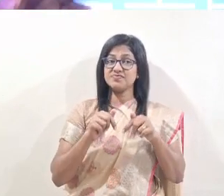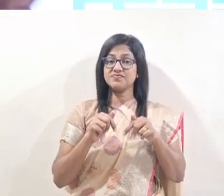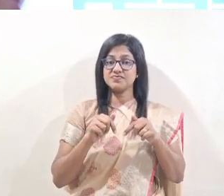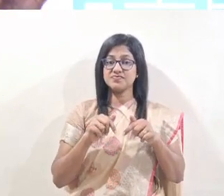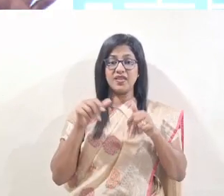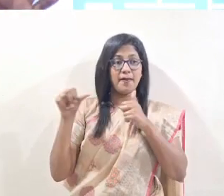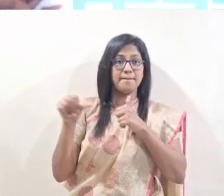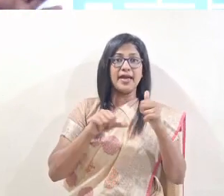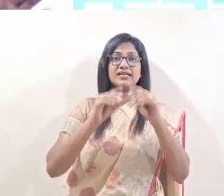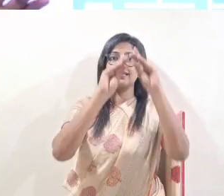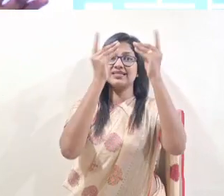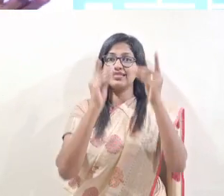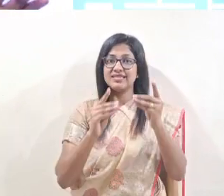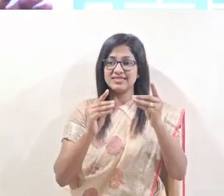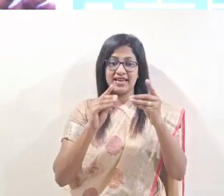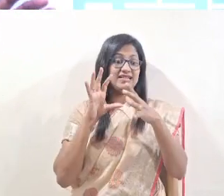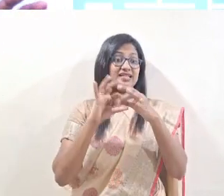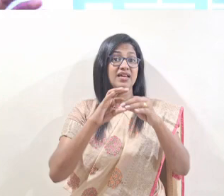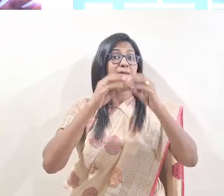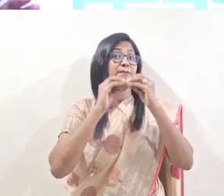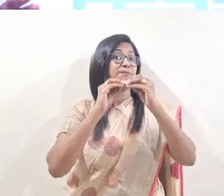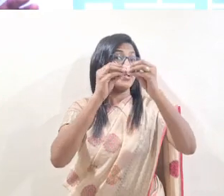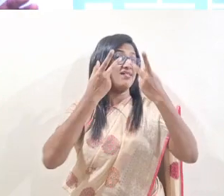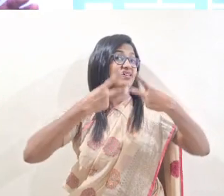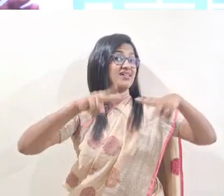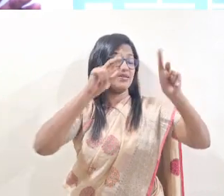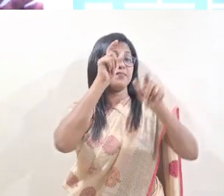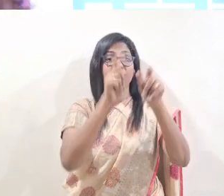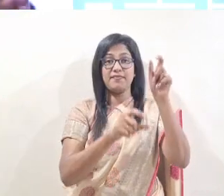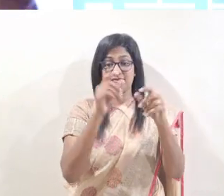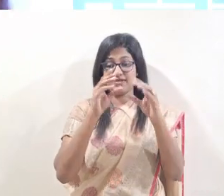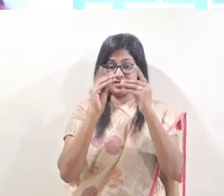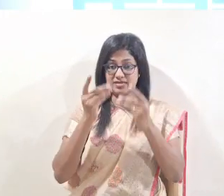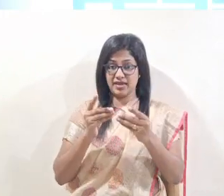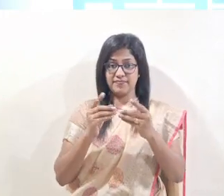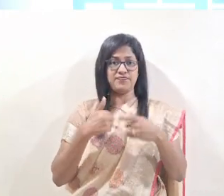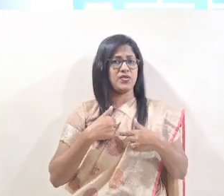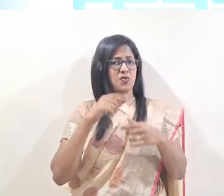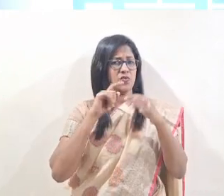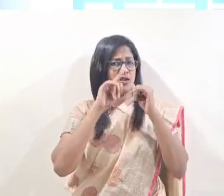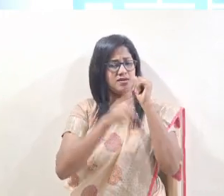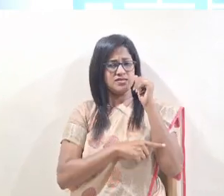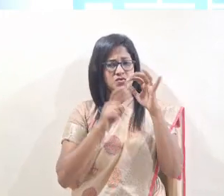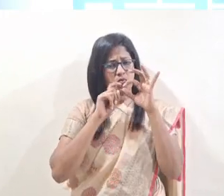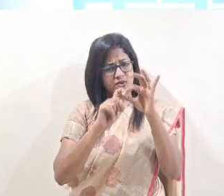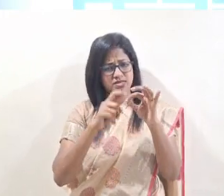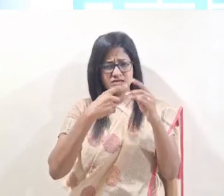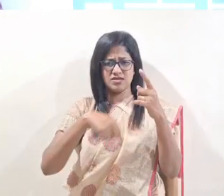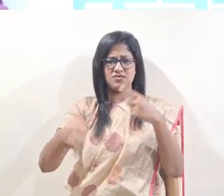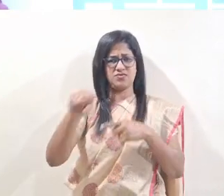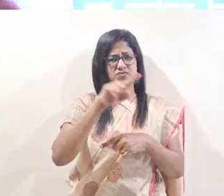now if we come back to that idea of design for a billion, let me ask a question at the end.